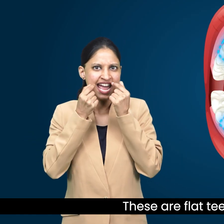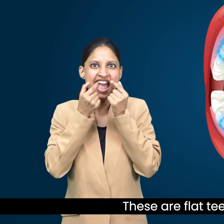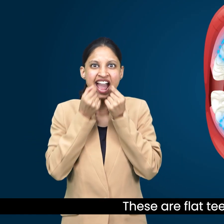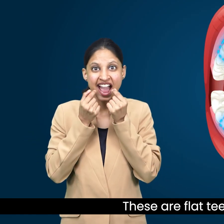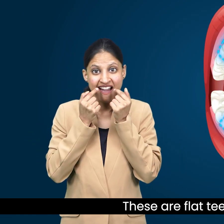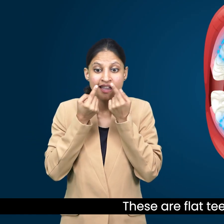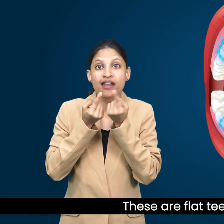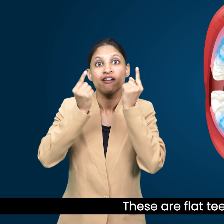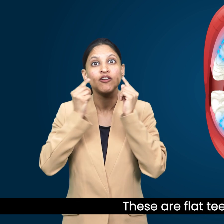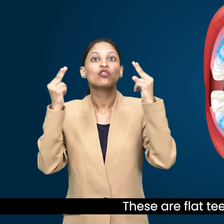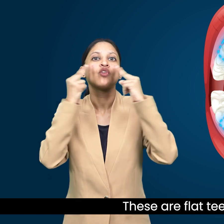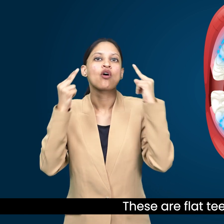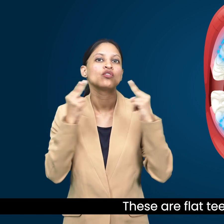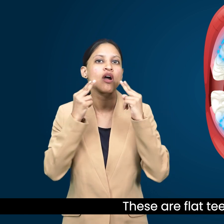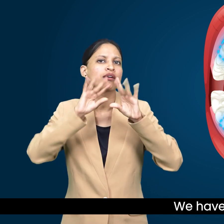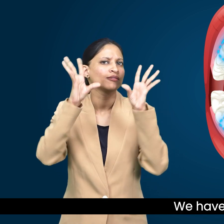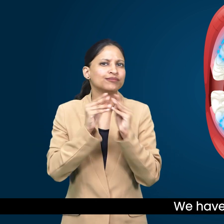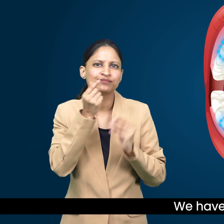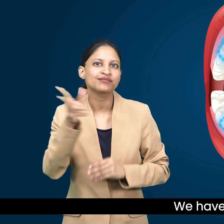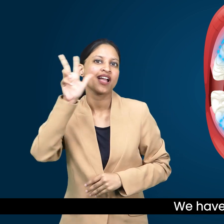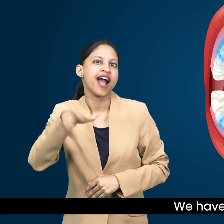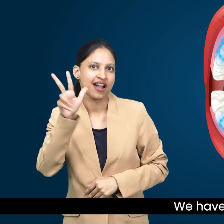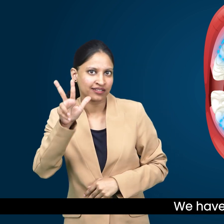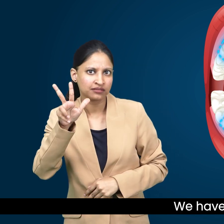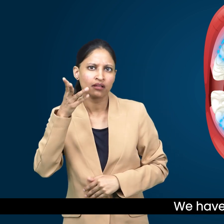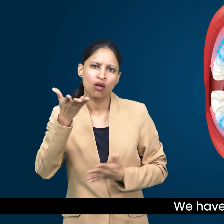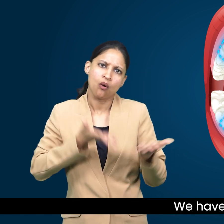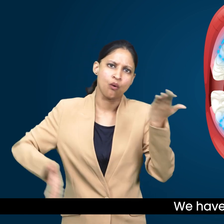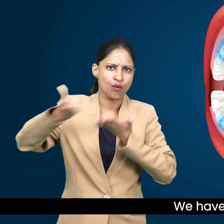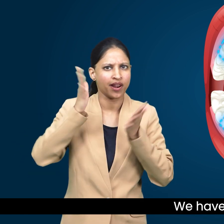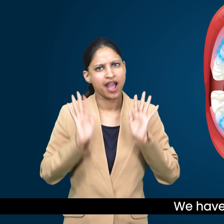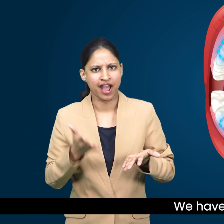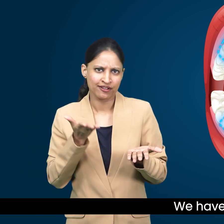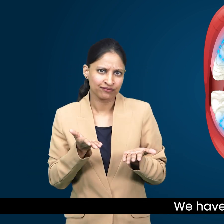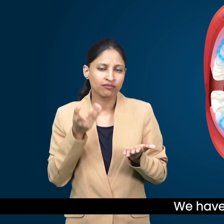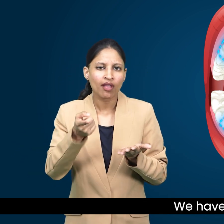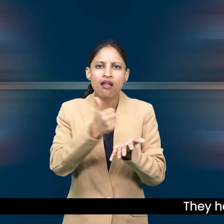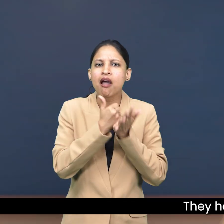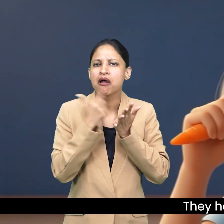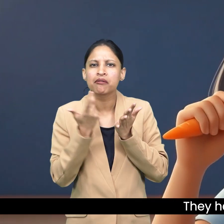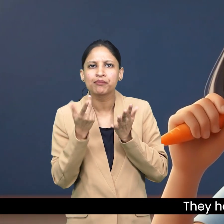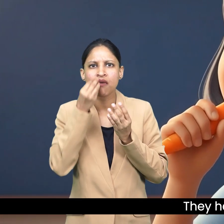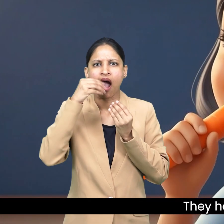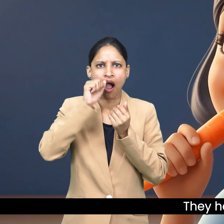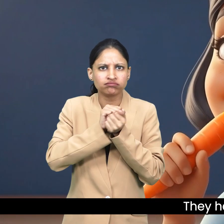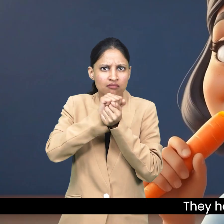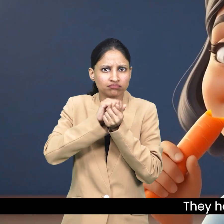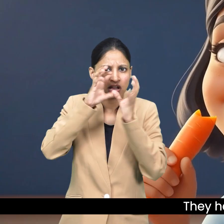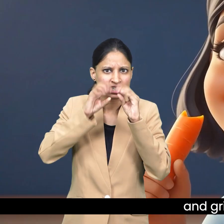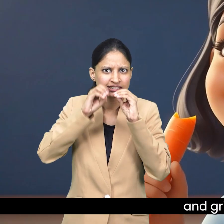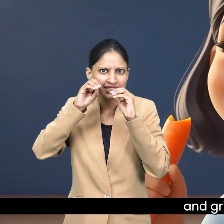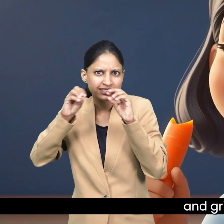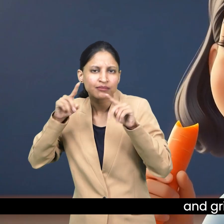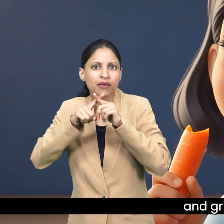These are flat teeth behind the canines. We have 8 premolars. They help us